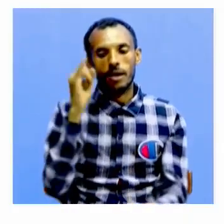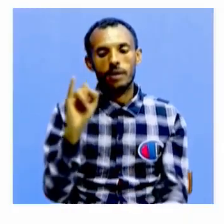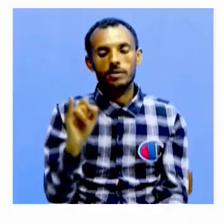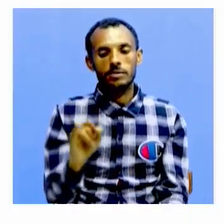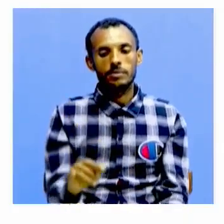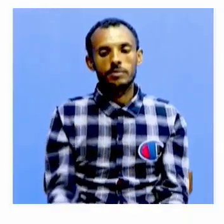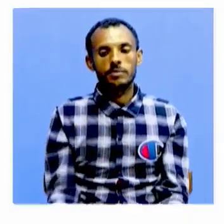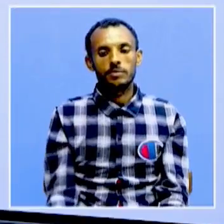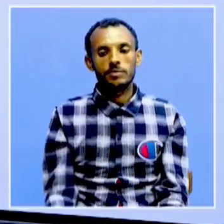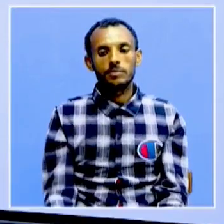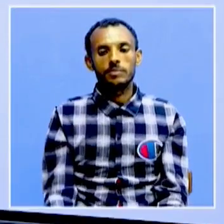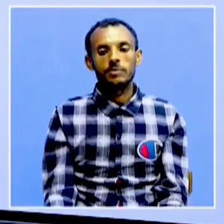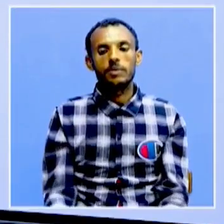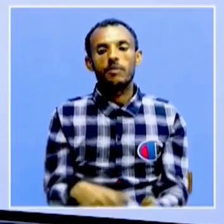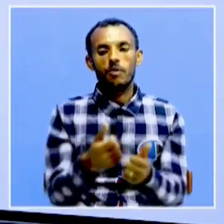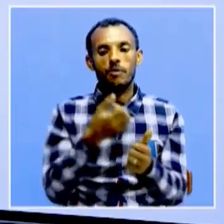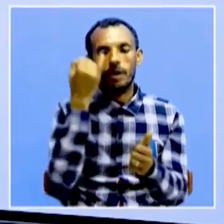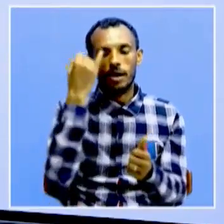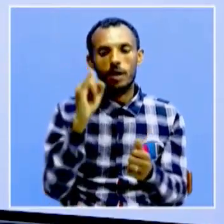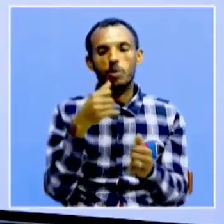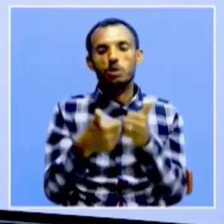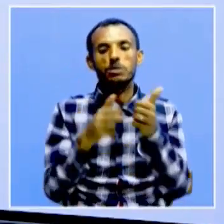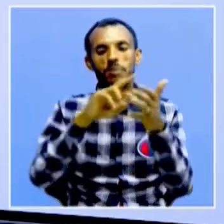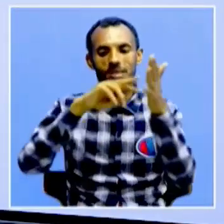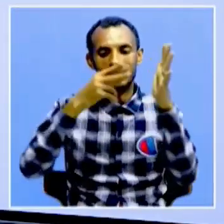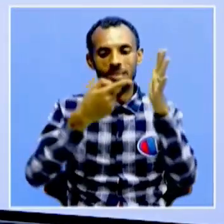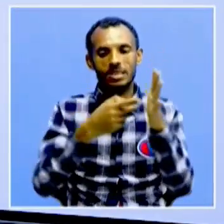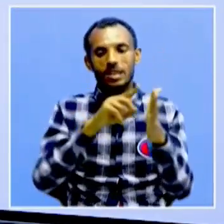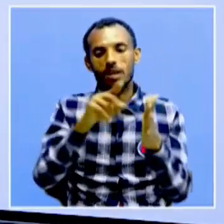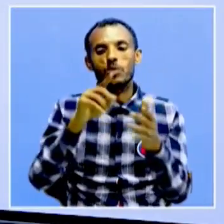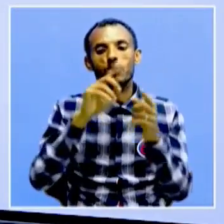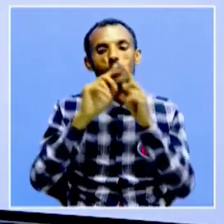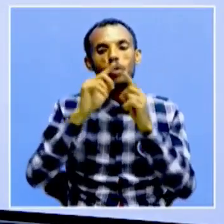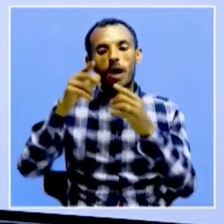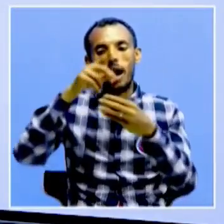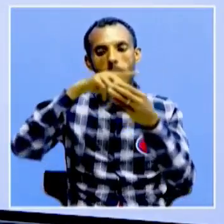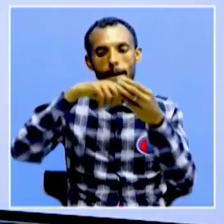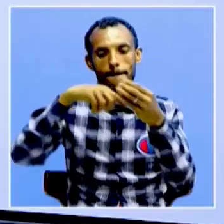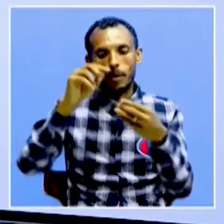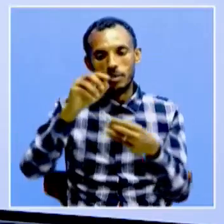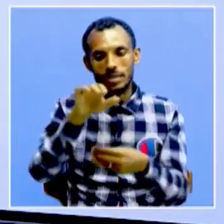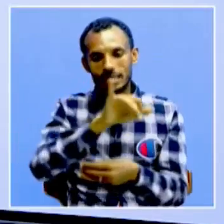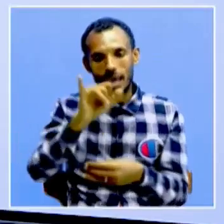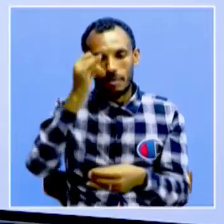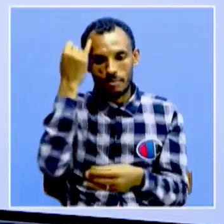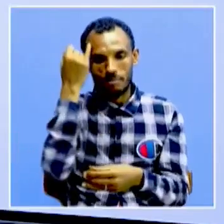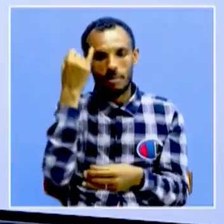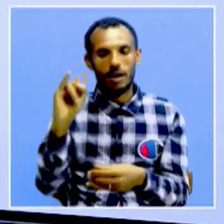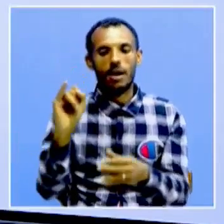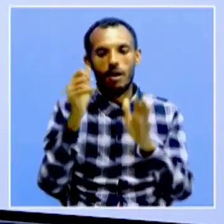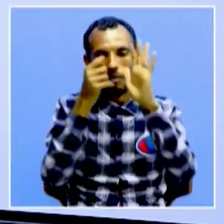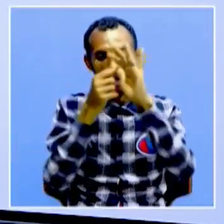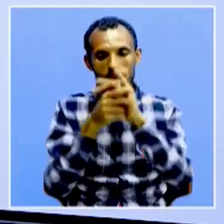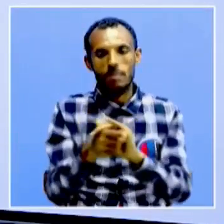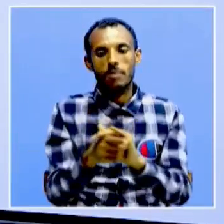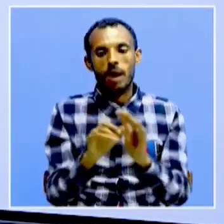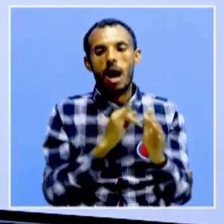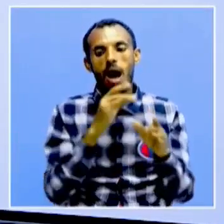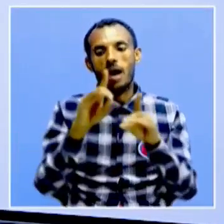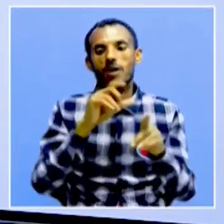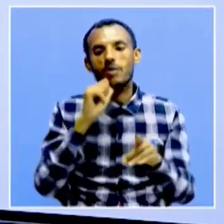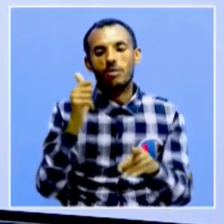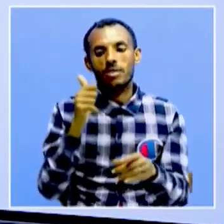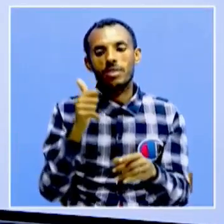ideas. A flow of idea, which means they need to talk about the same idea. For example, I don't take